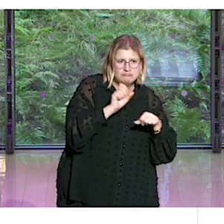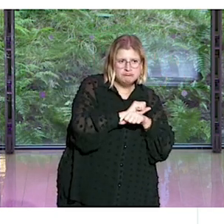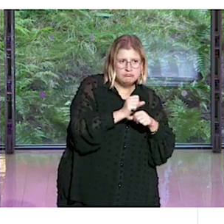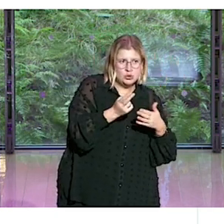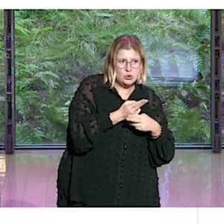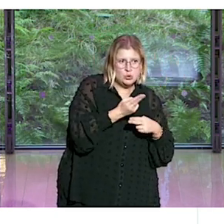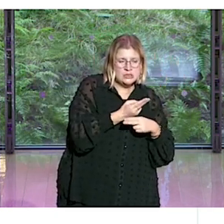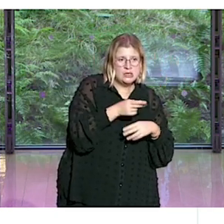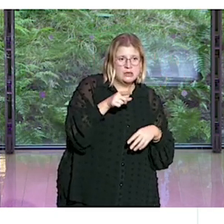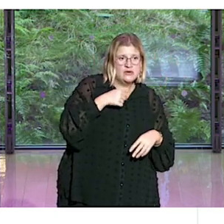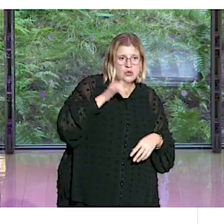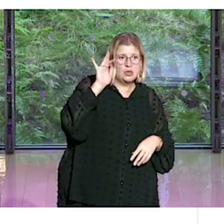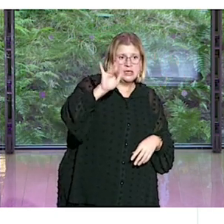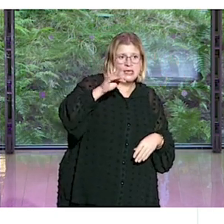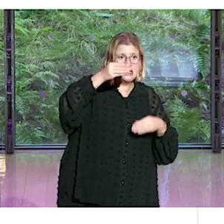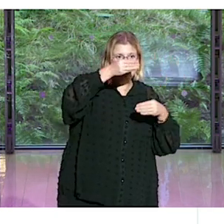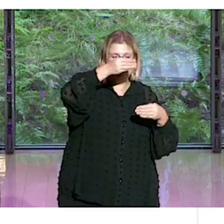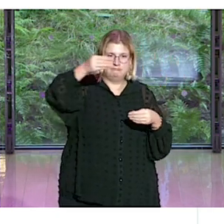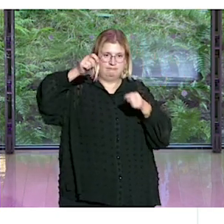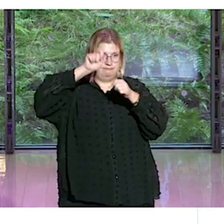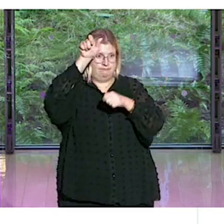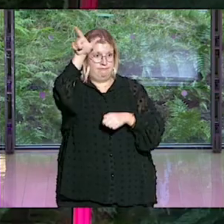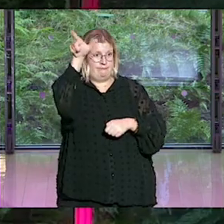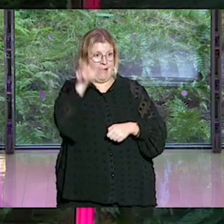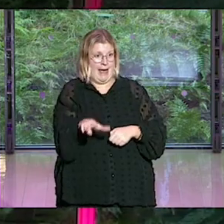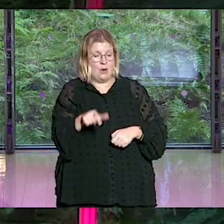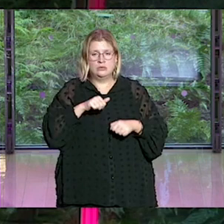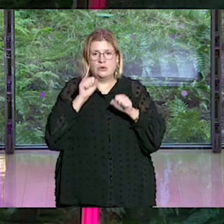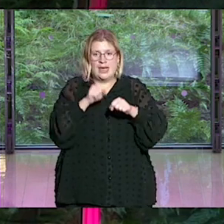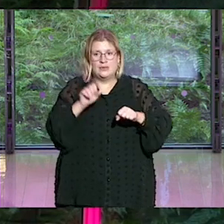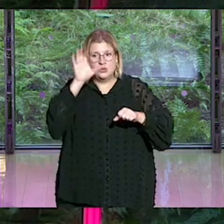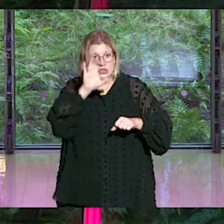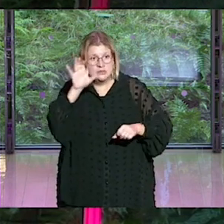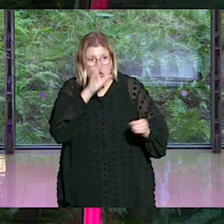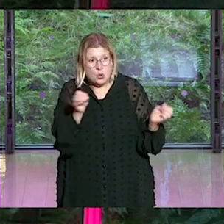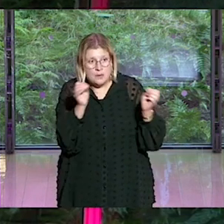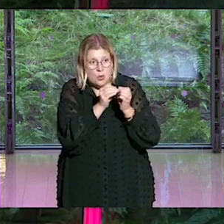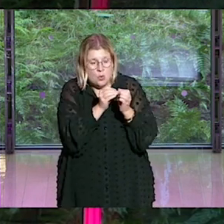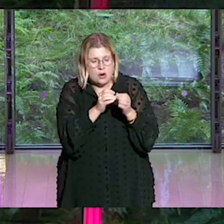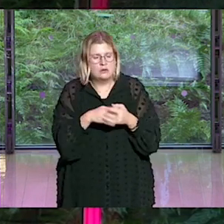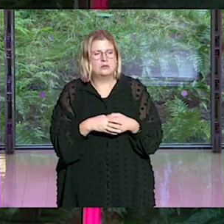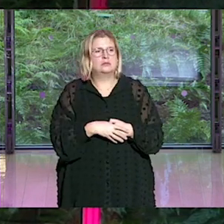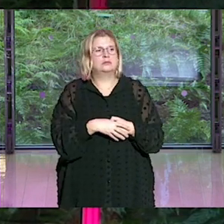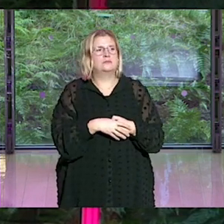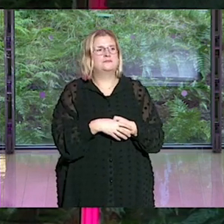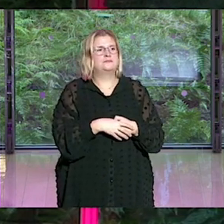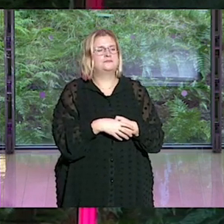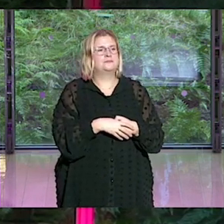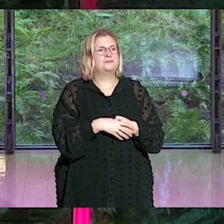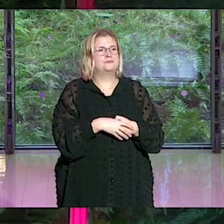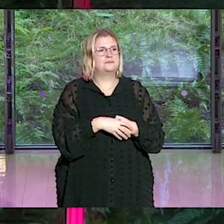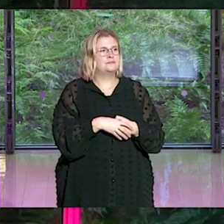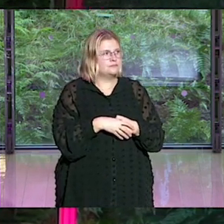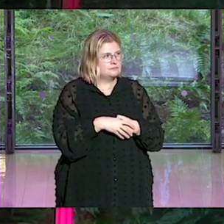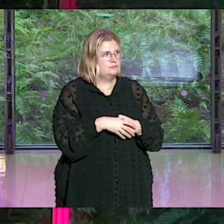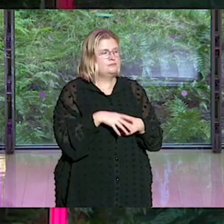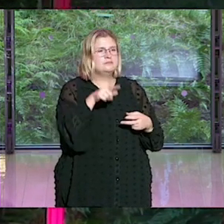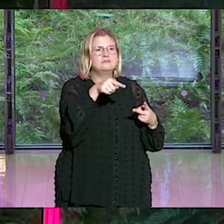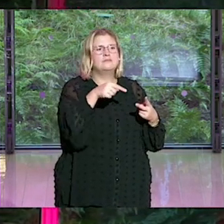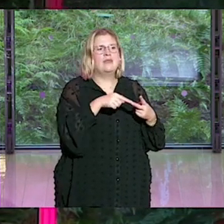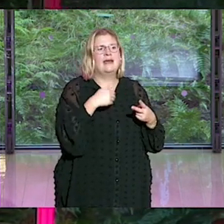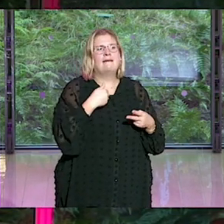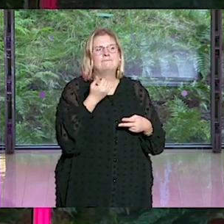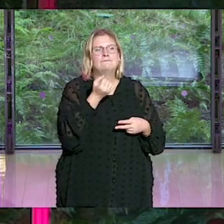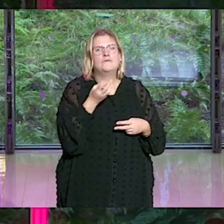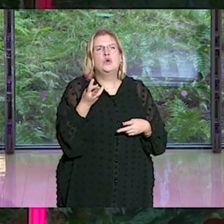people expanding those menu options in order to explore further? They also have a few different ways